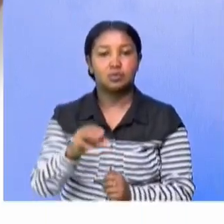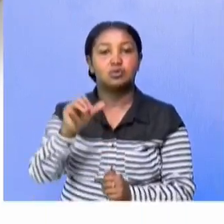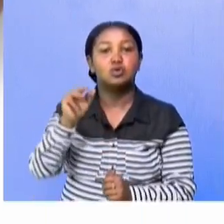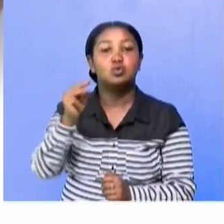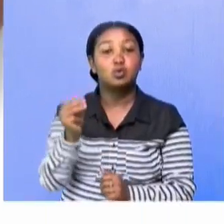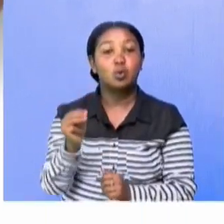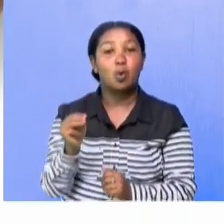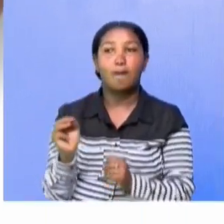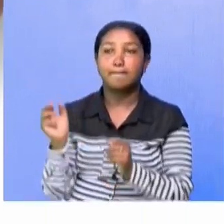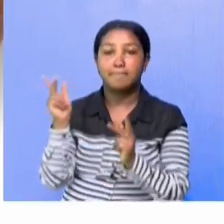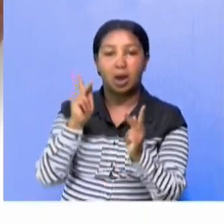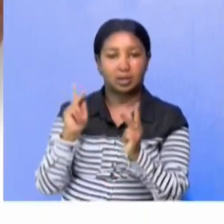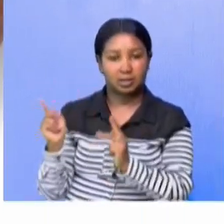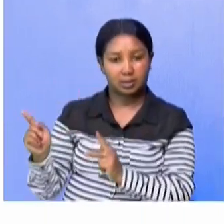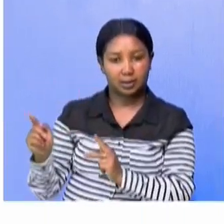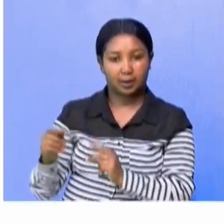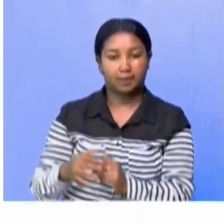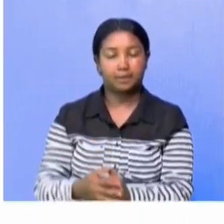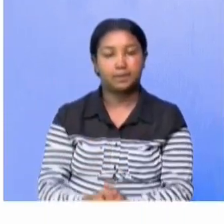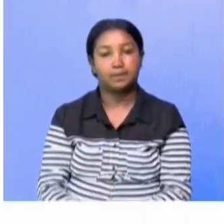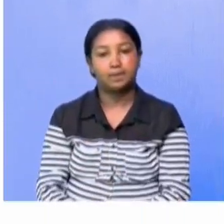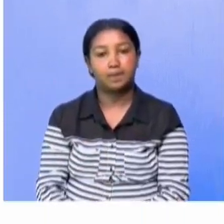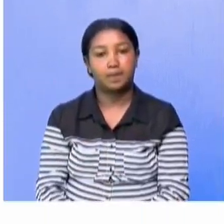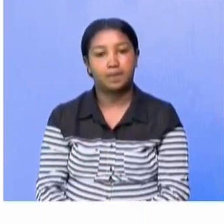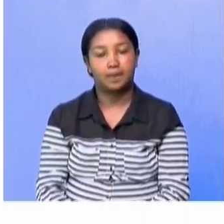Entoto Park.